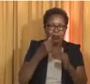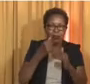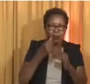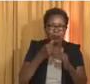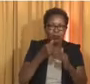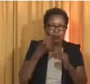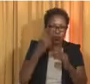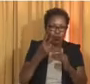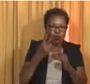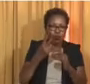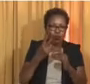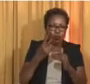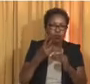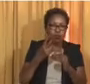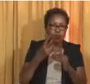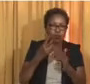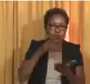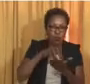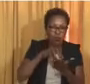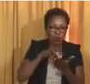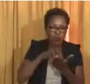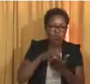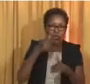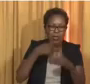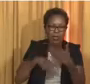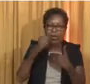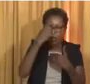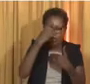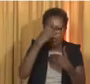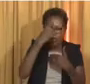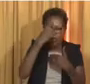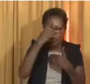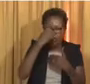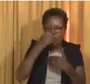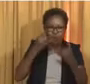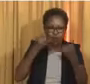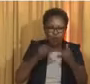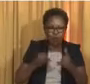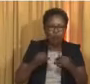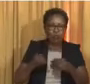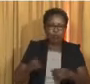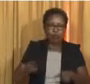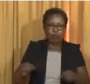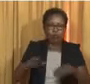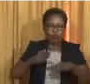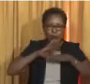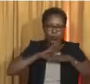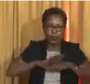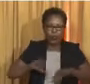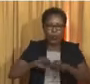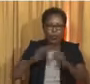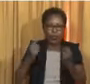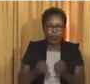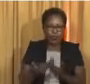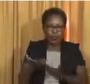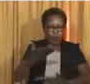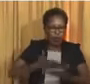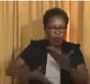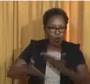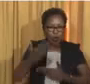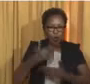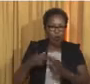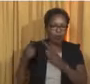state government to acquire privately owned land to fulfill its socio-economic obligations. Subsequently, the